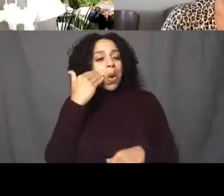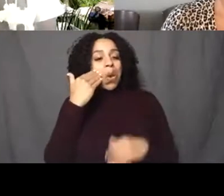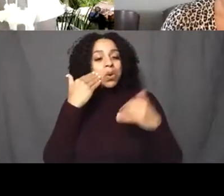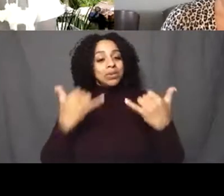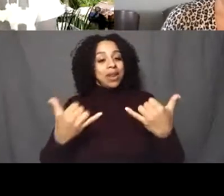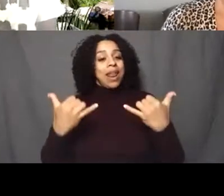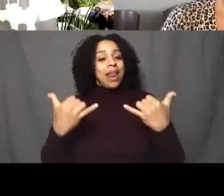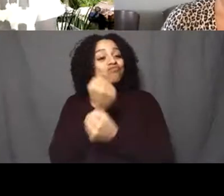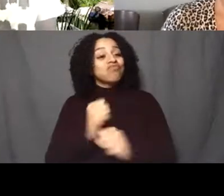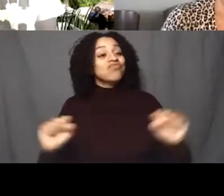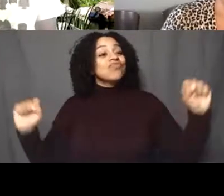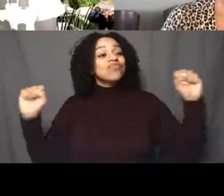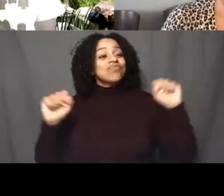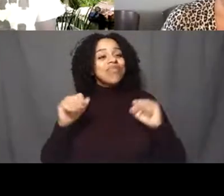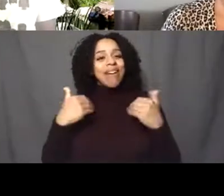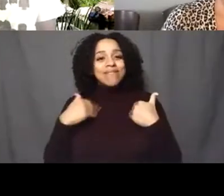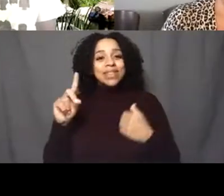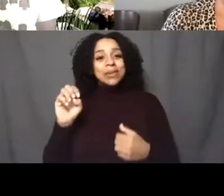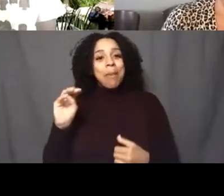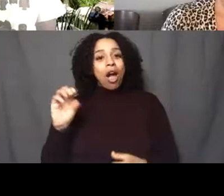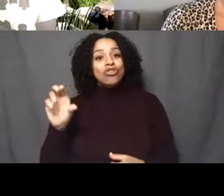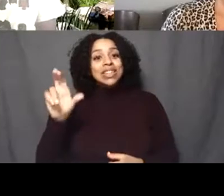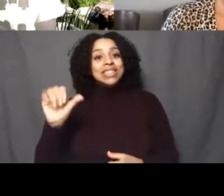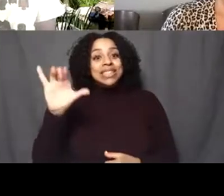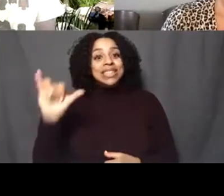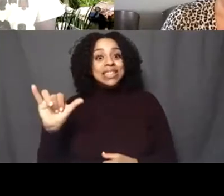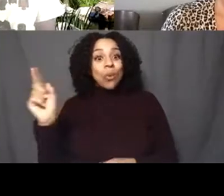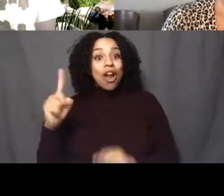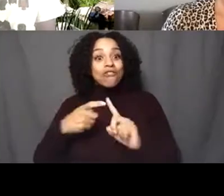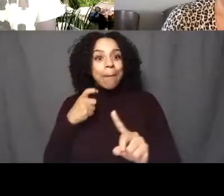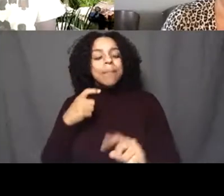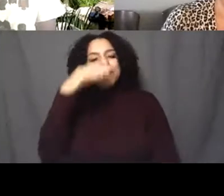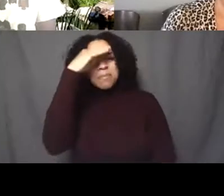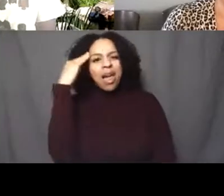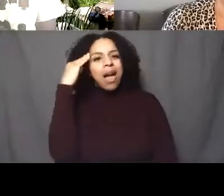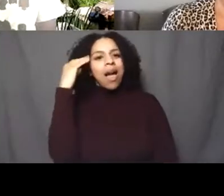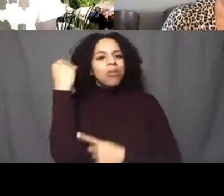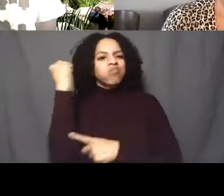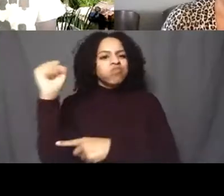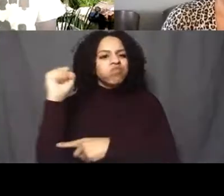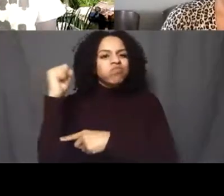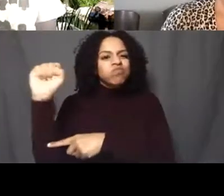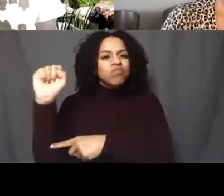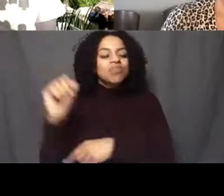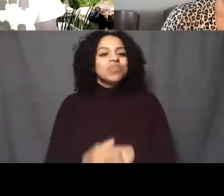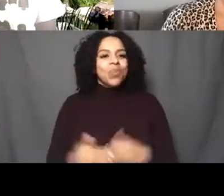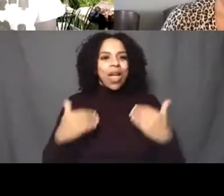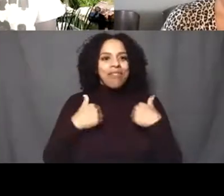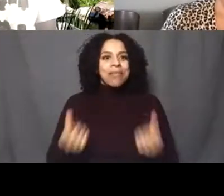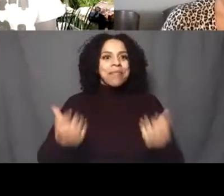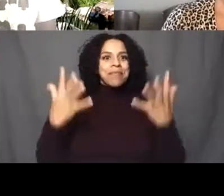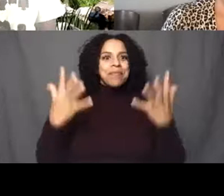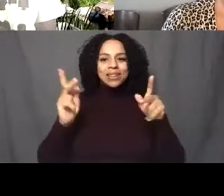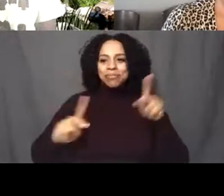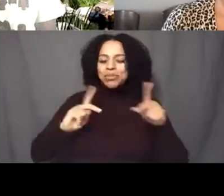has been born on the backs of Black resistance. And we know this throughout history, how Black people have been leaders and trailblazers in the fight for democracy. Even now